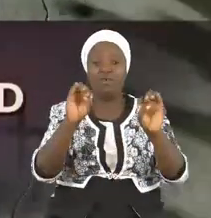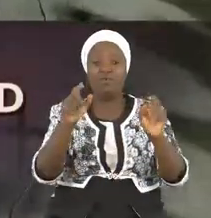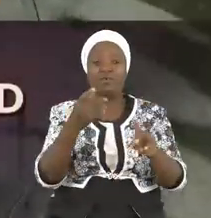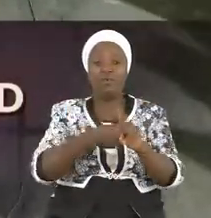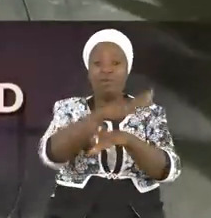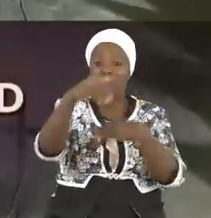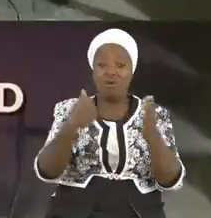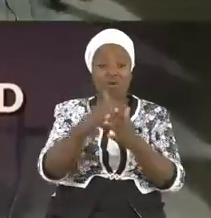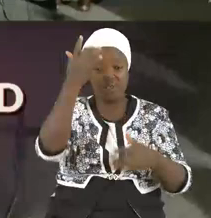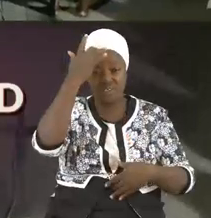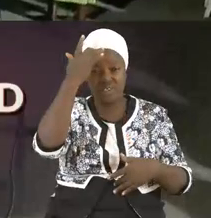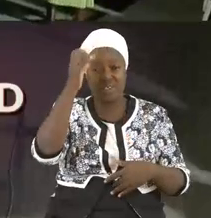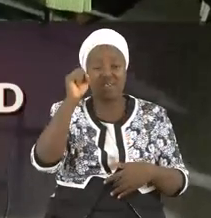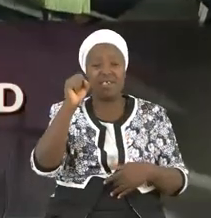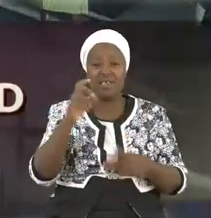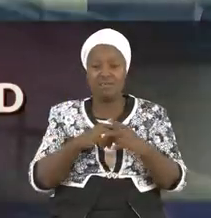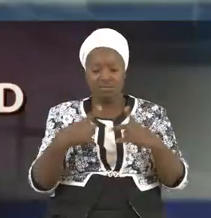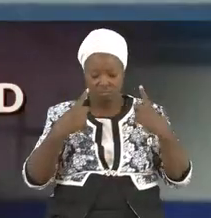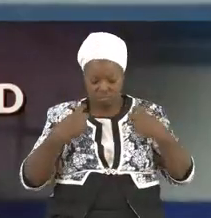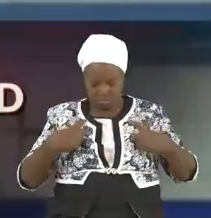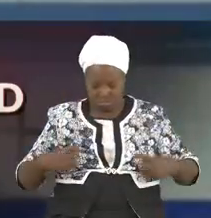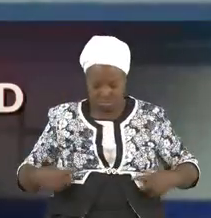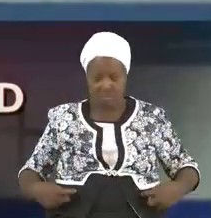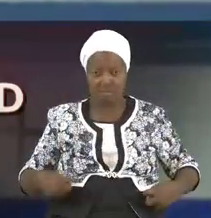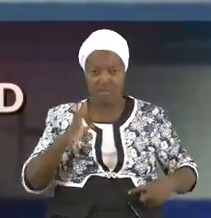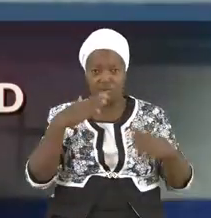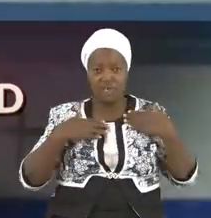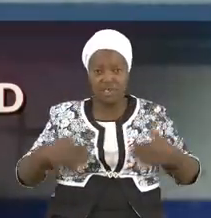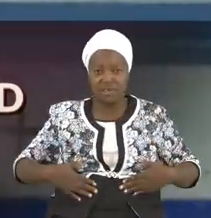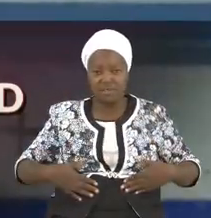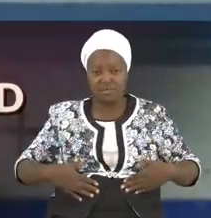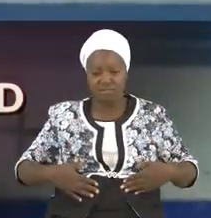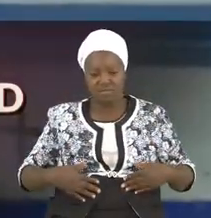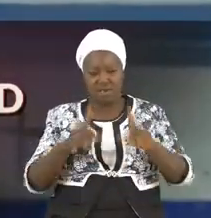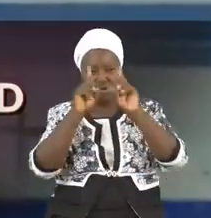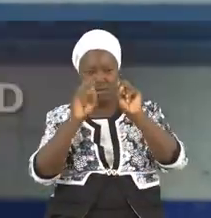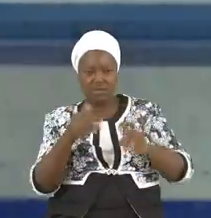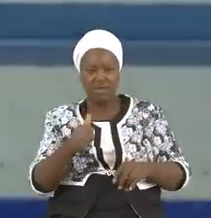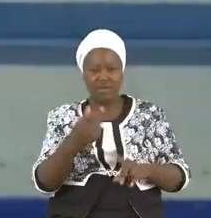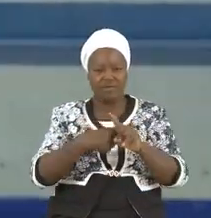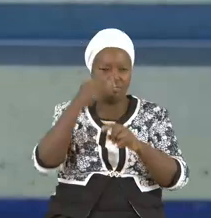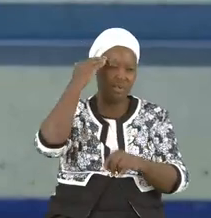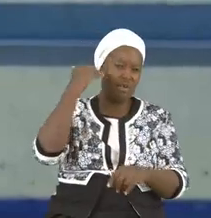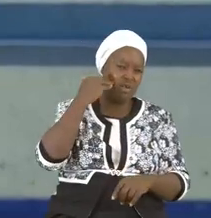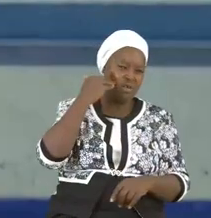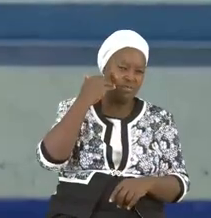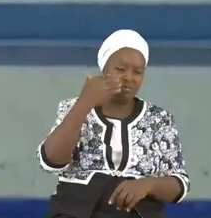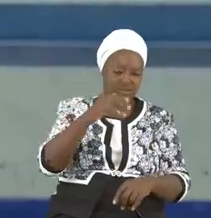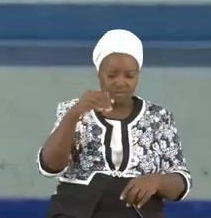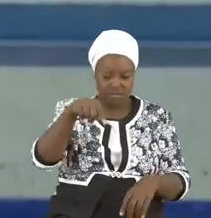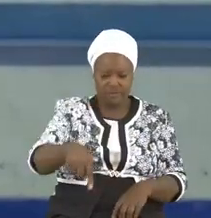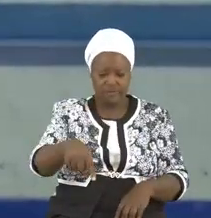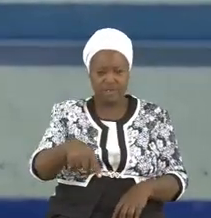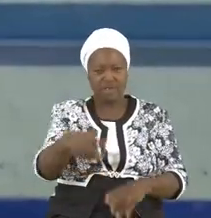your body, on the side, on the feet, in the head, in the hand, in the eyes.